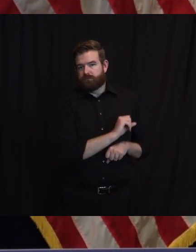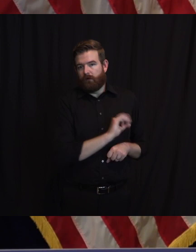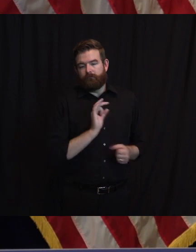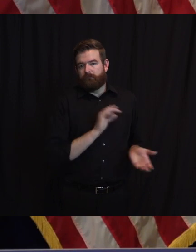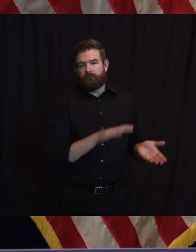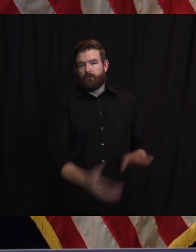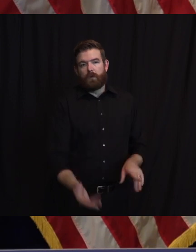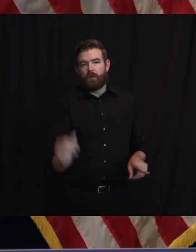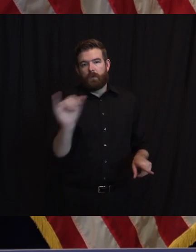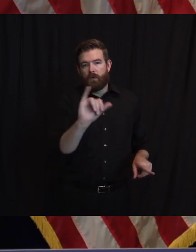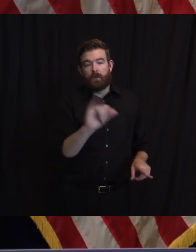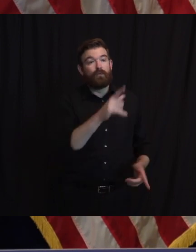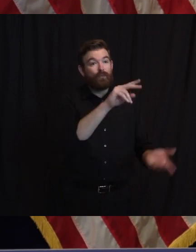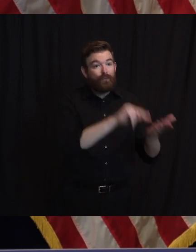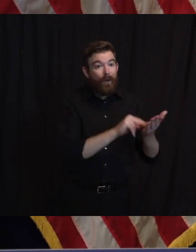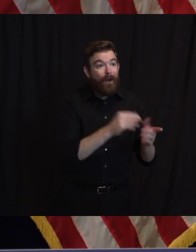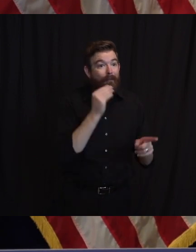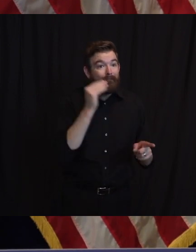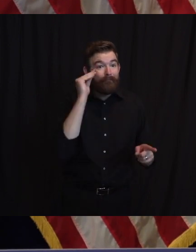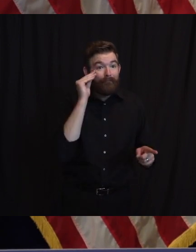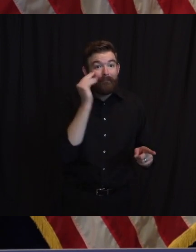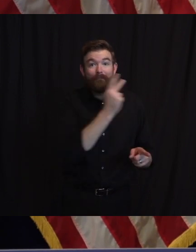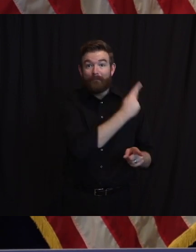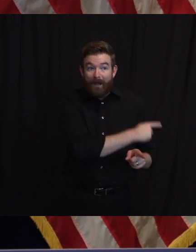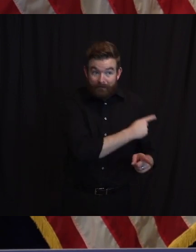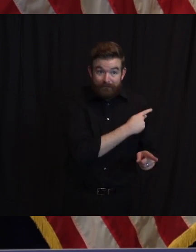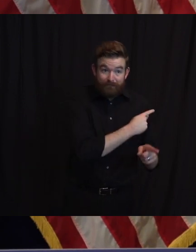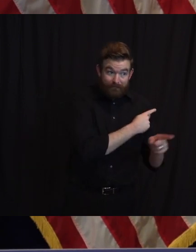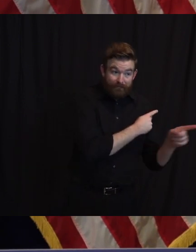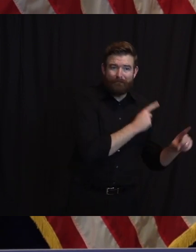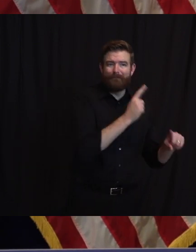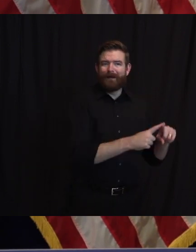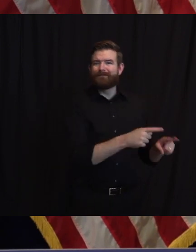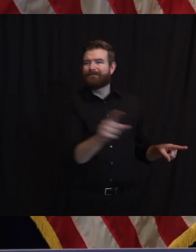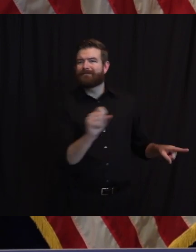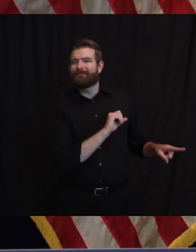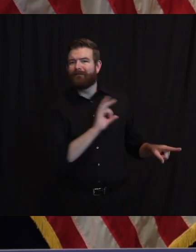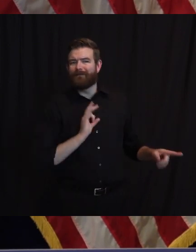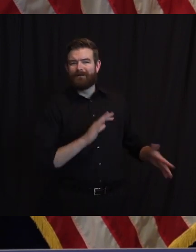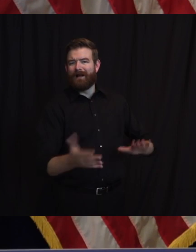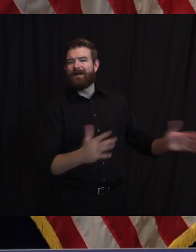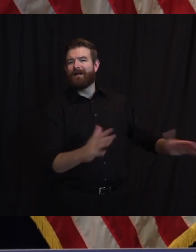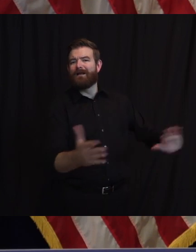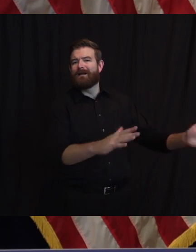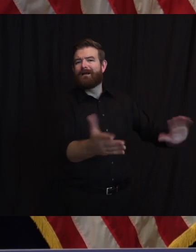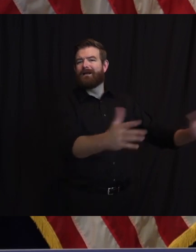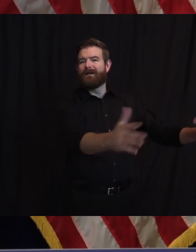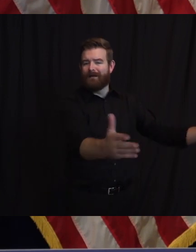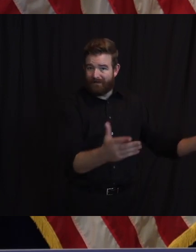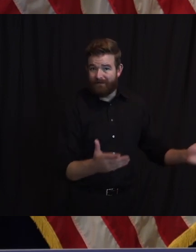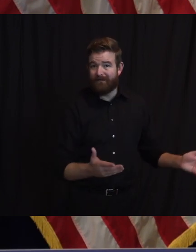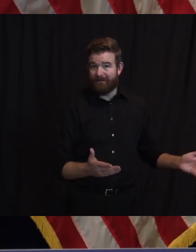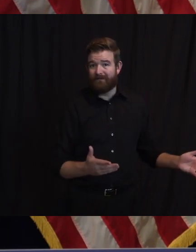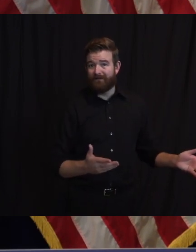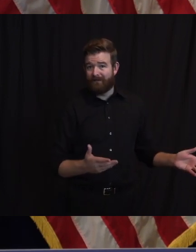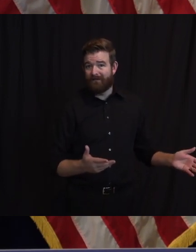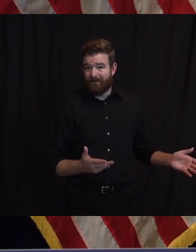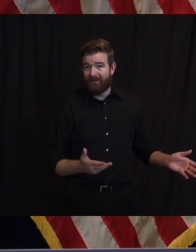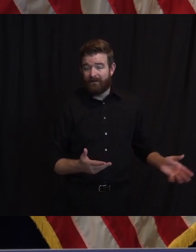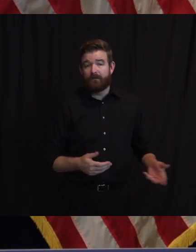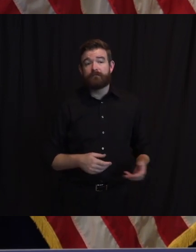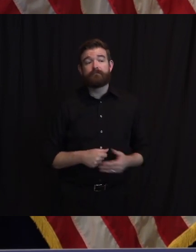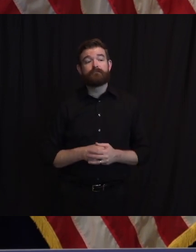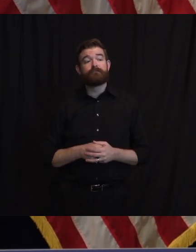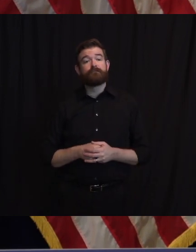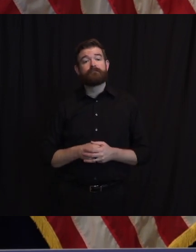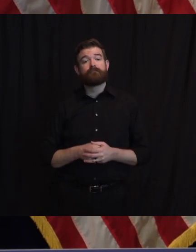that includes staff. We've got heroic folks who have been going in and out of facilities, regardless of what they are,